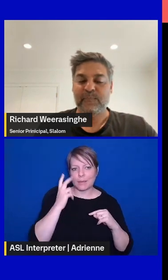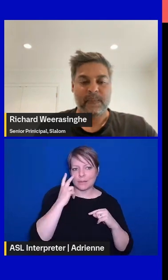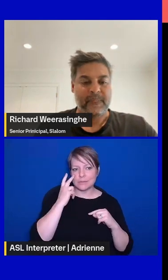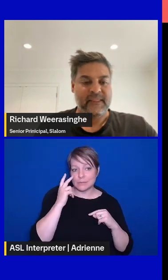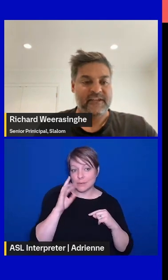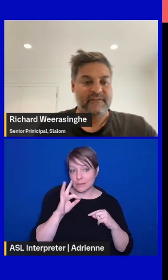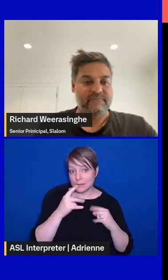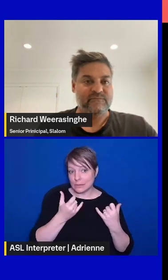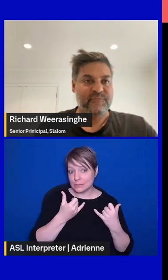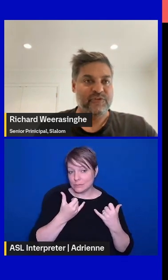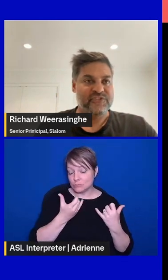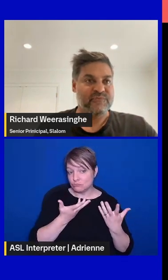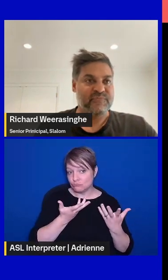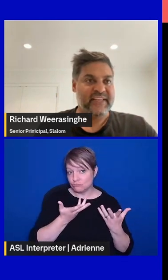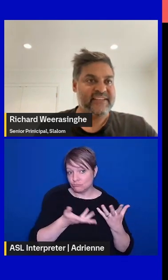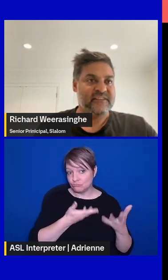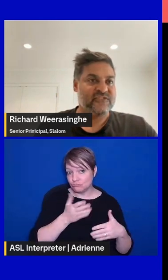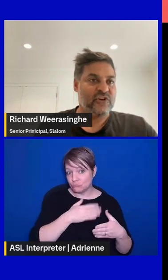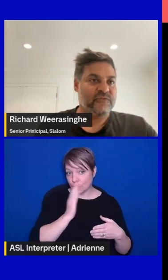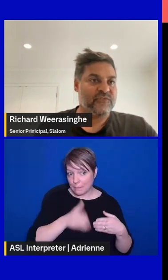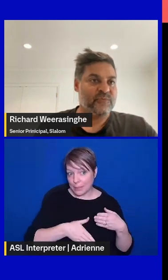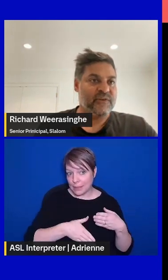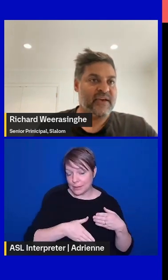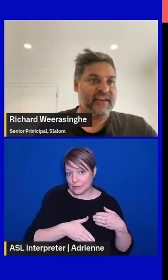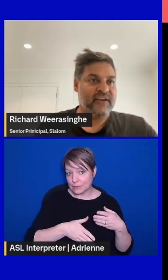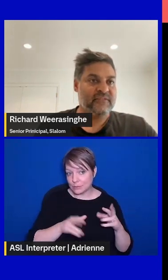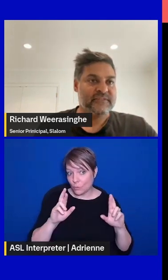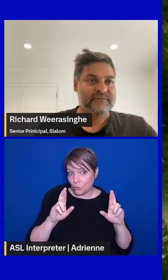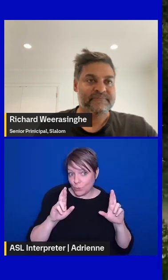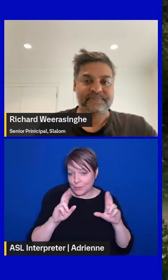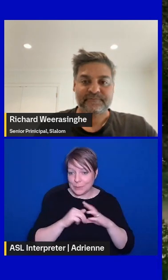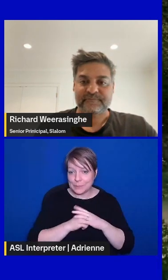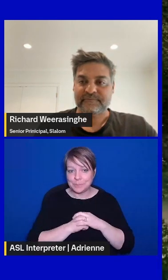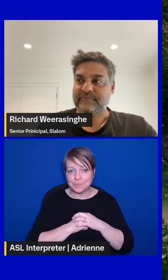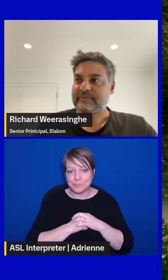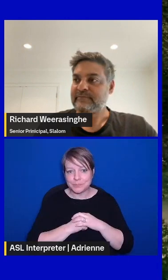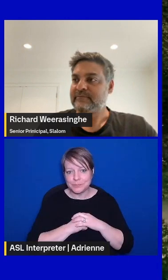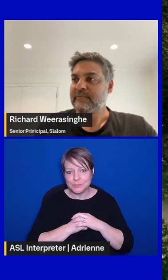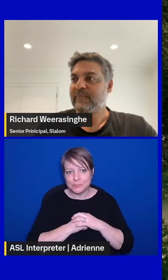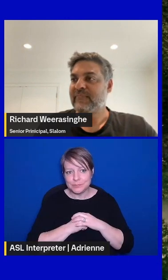the build is complete, which hopefully will be about now.